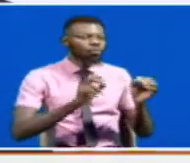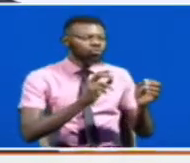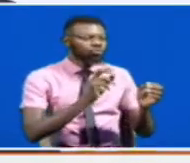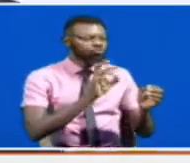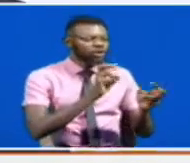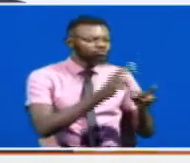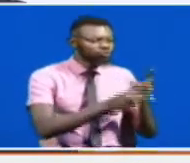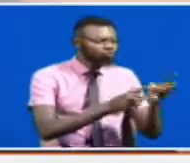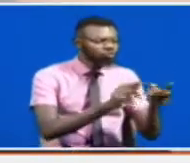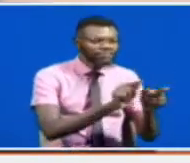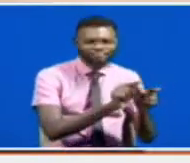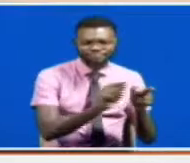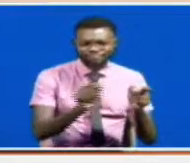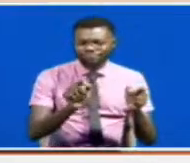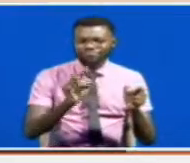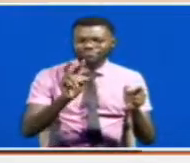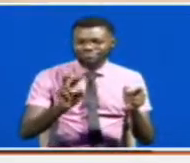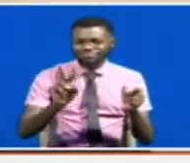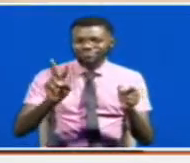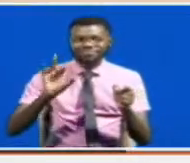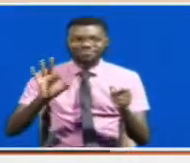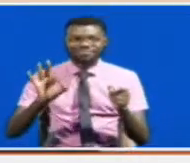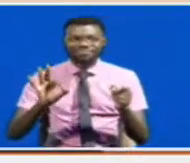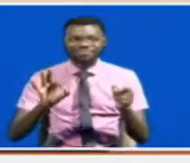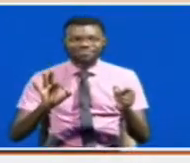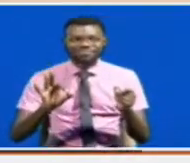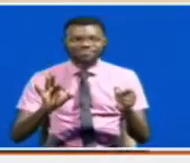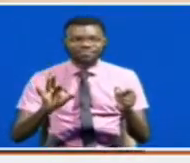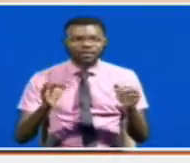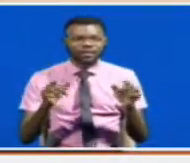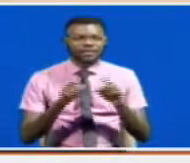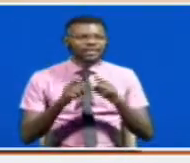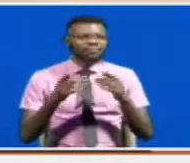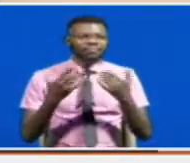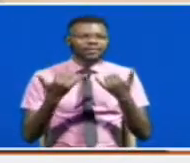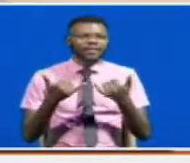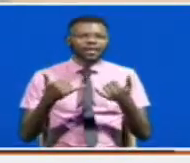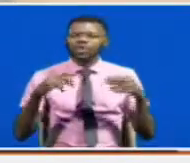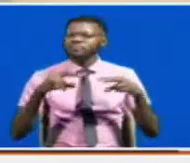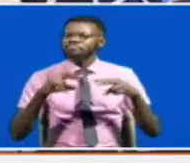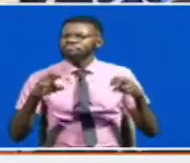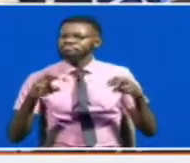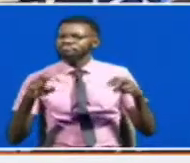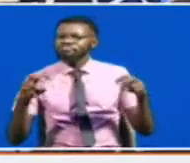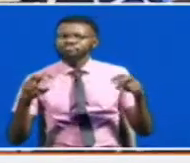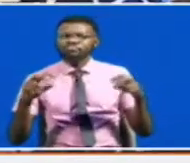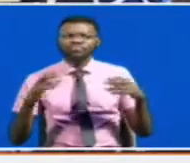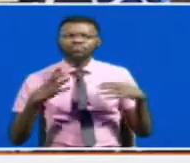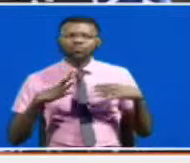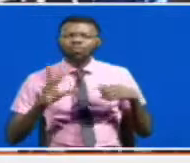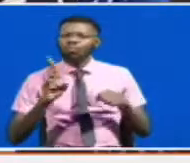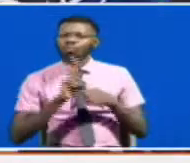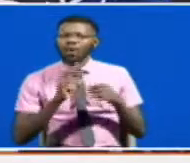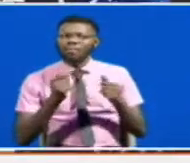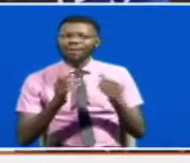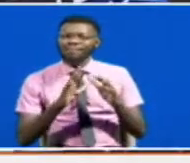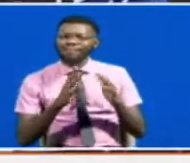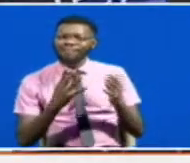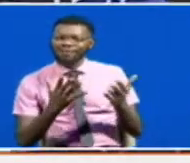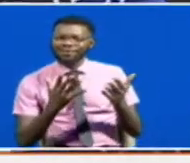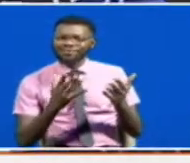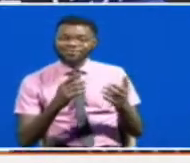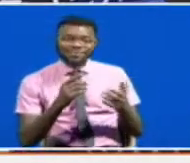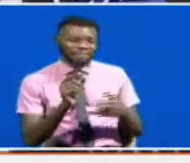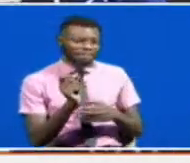and 2023. The ILAM Consumer Spending Index has further revealed that in the first quarter of